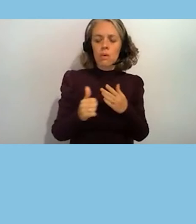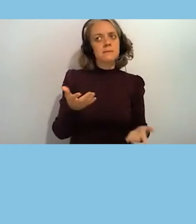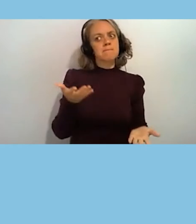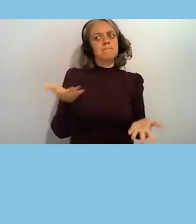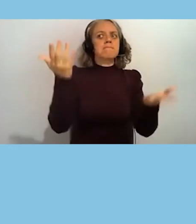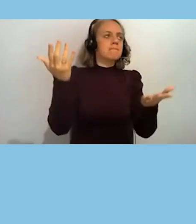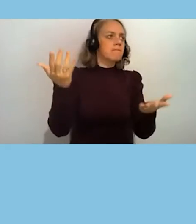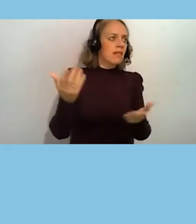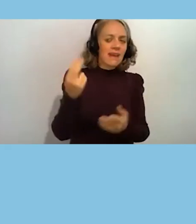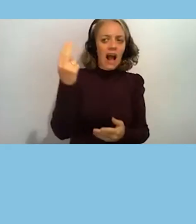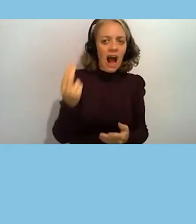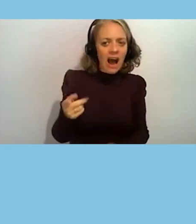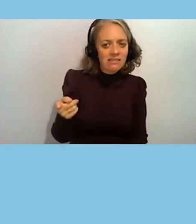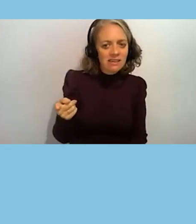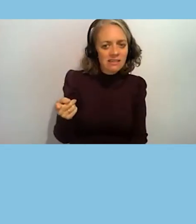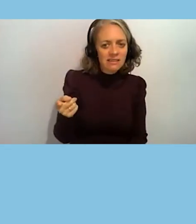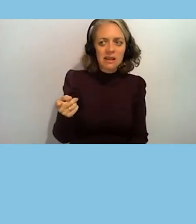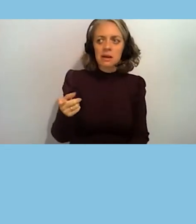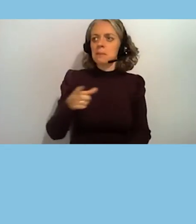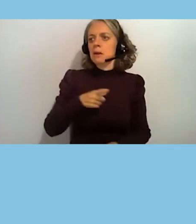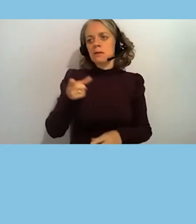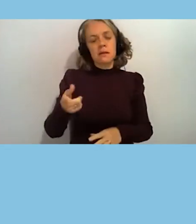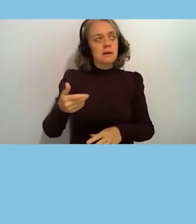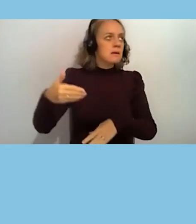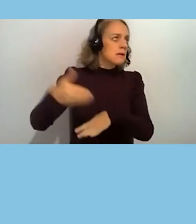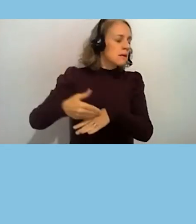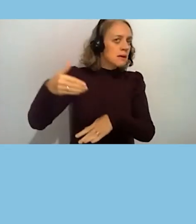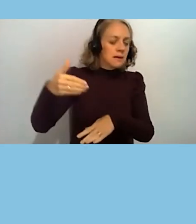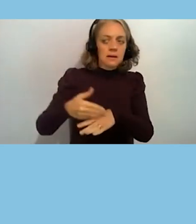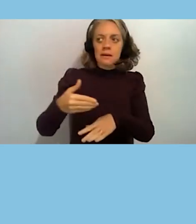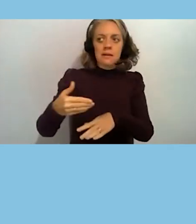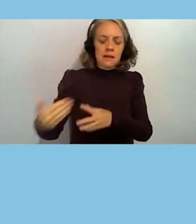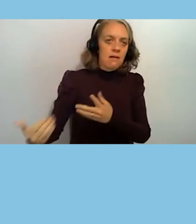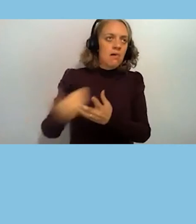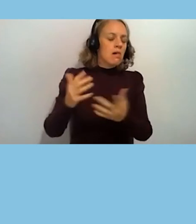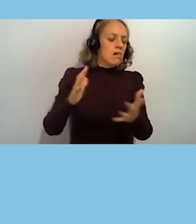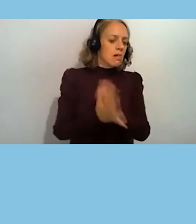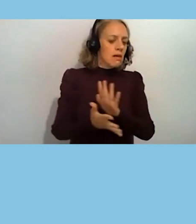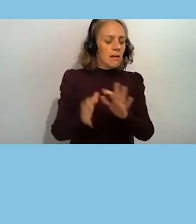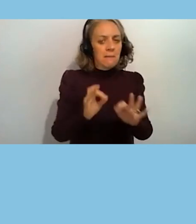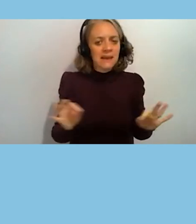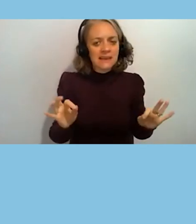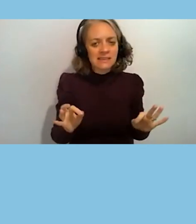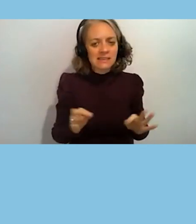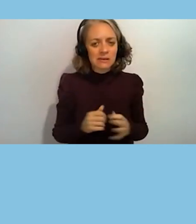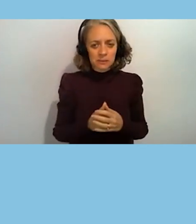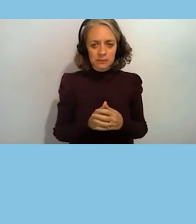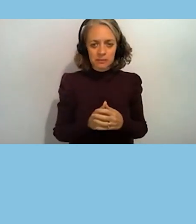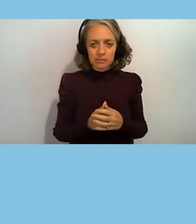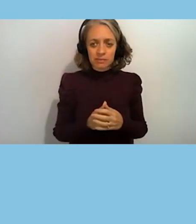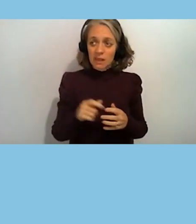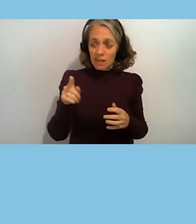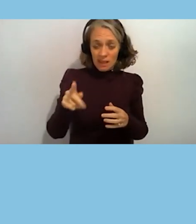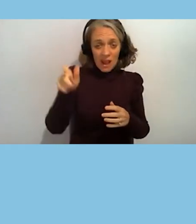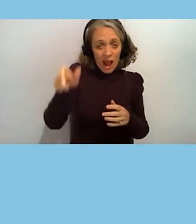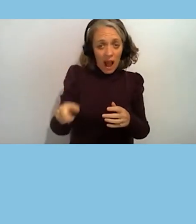the artist is the incorrigible disturber of the peace. The artist disturbs